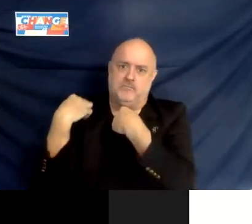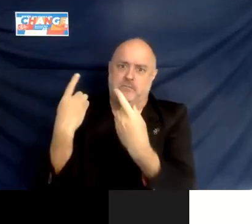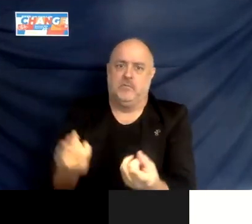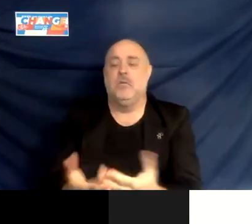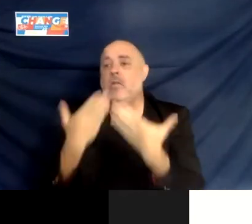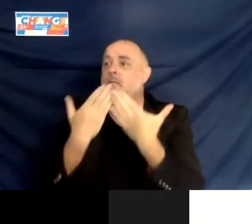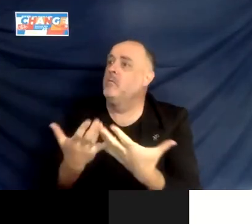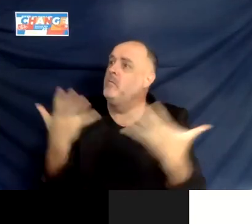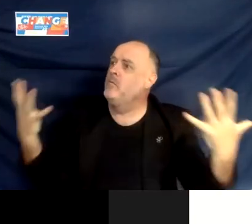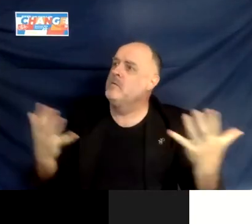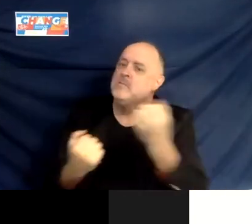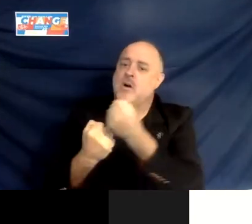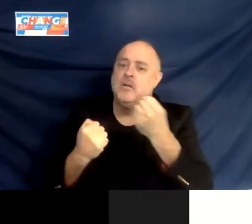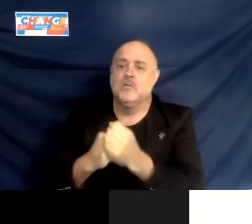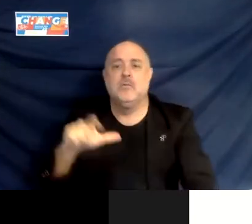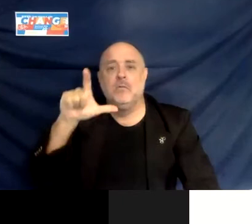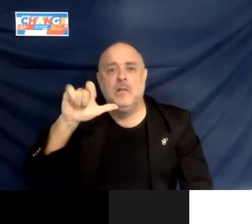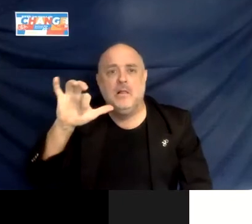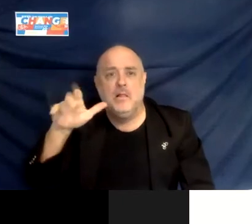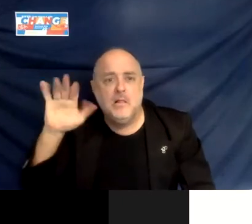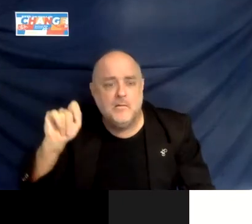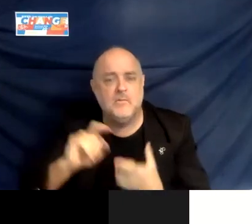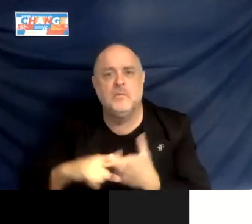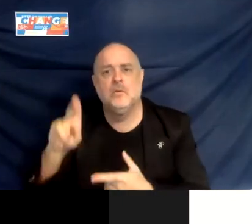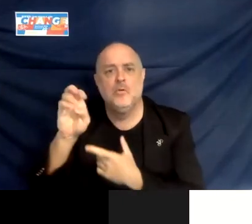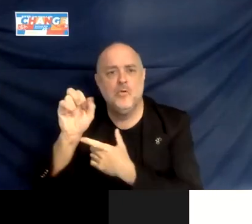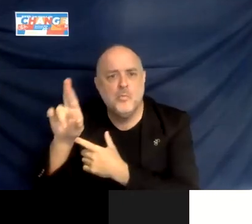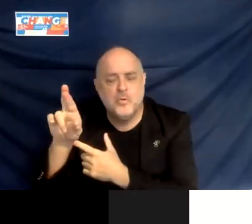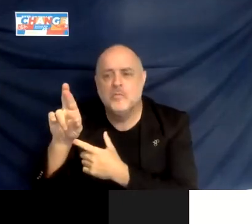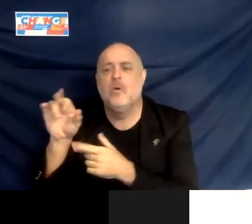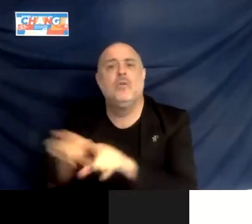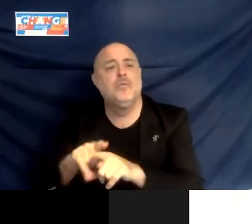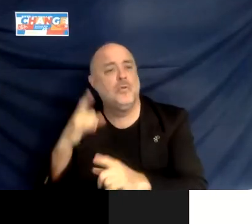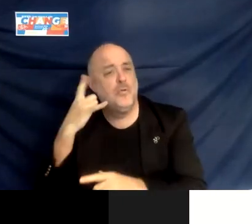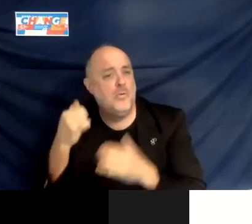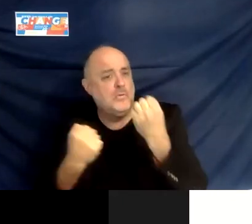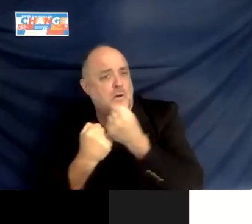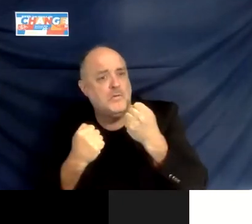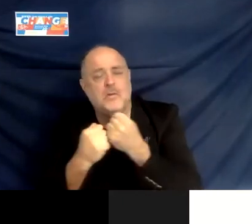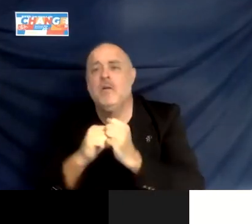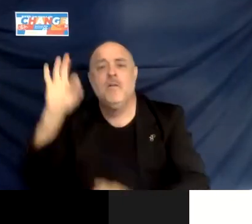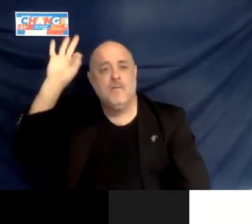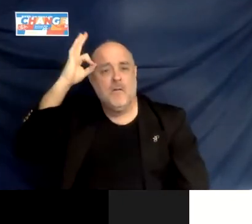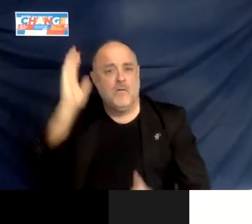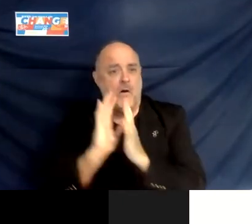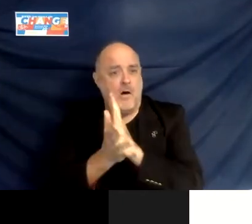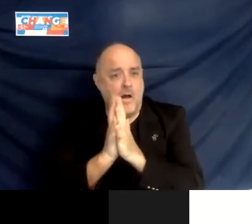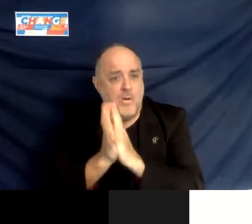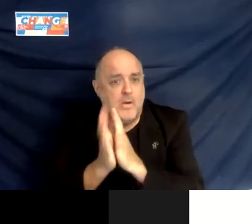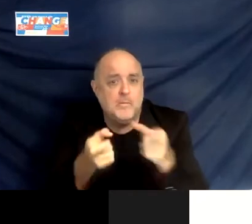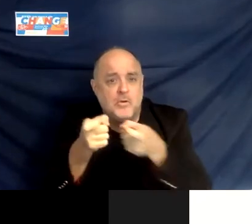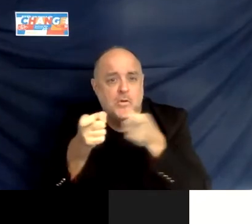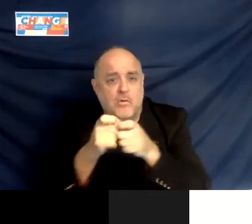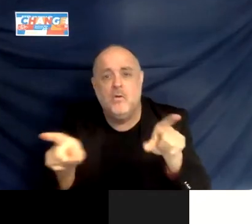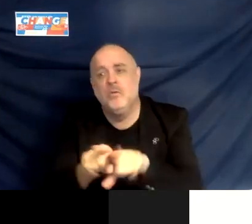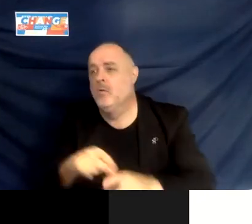to our platinum sponsors, Lyft and Uber, and also our gold sponsors, the Federal Highway Administration, Lime, and People for